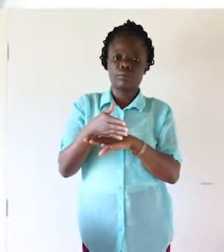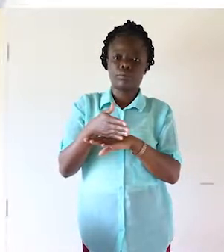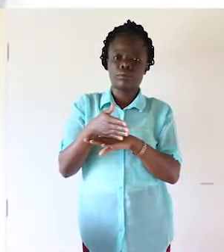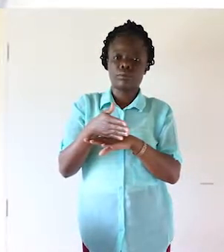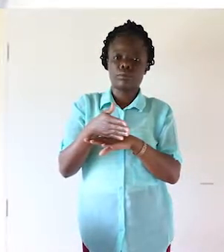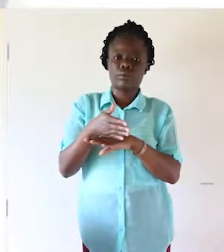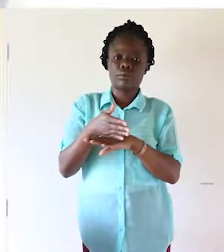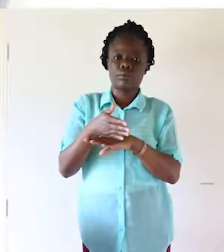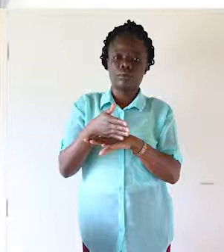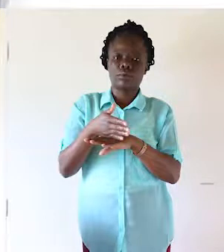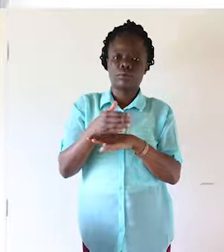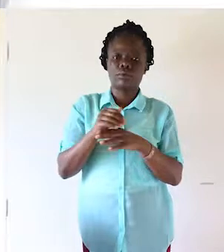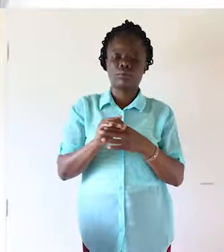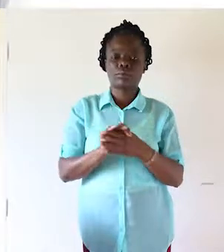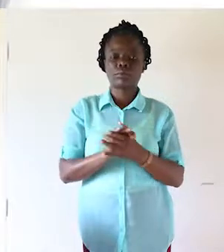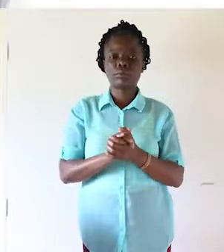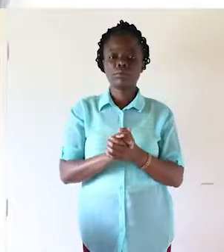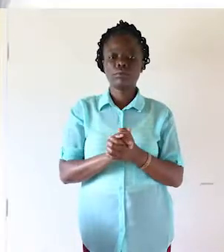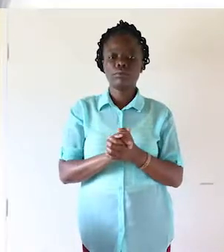How much?